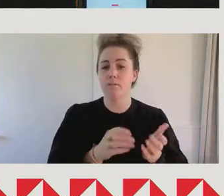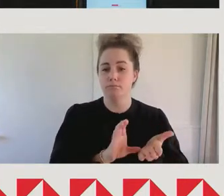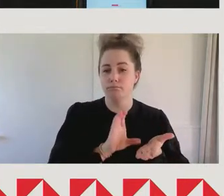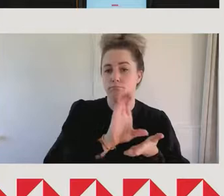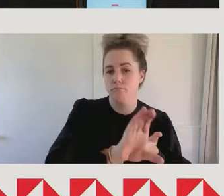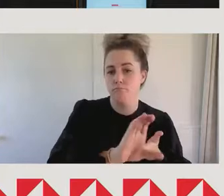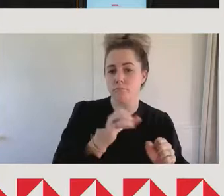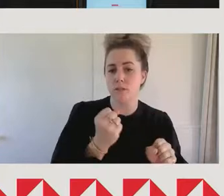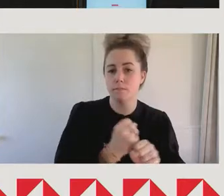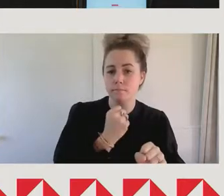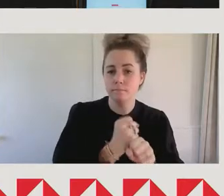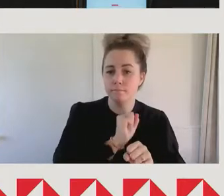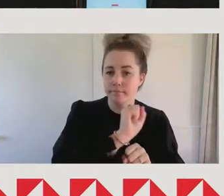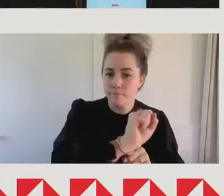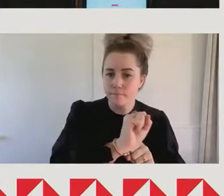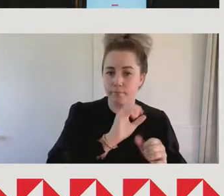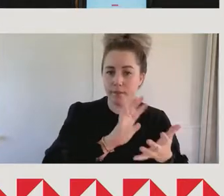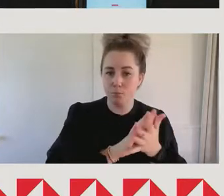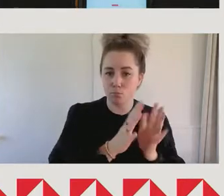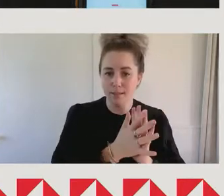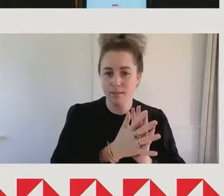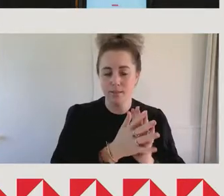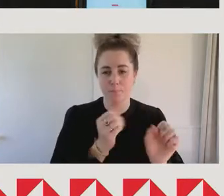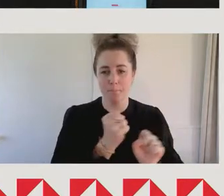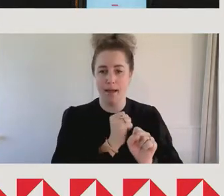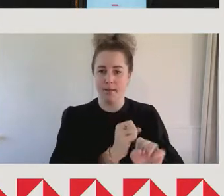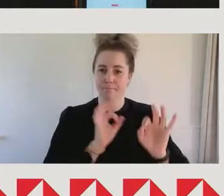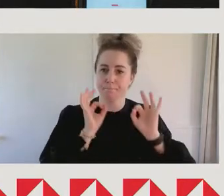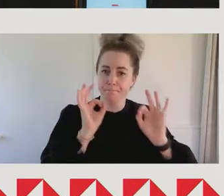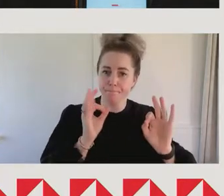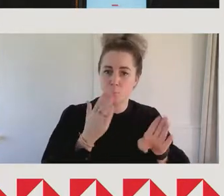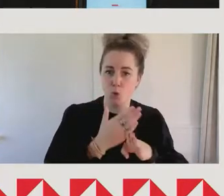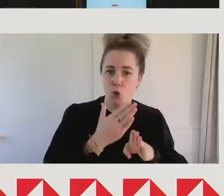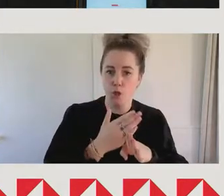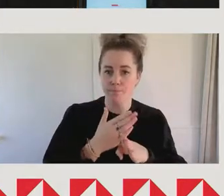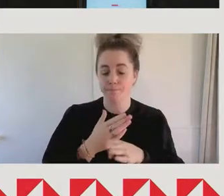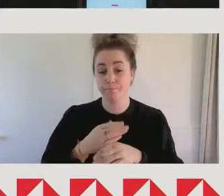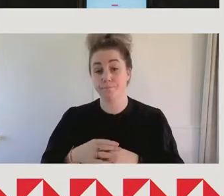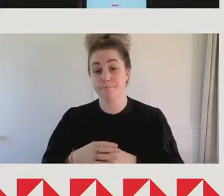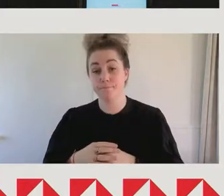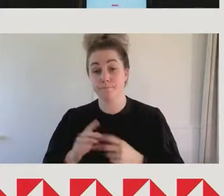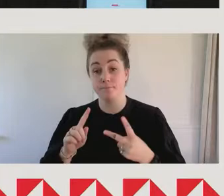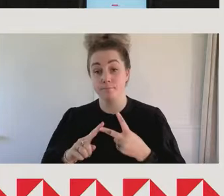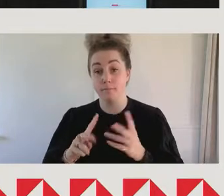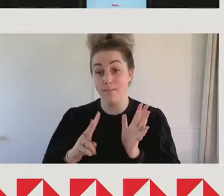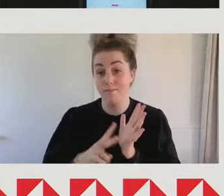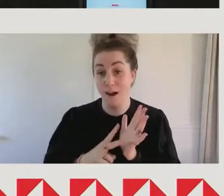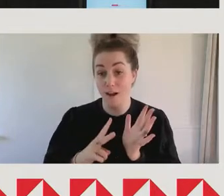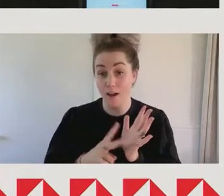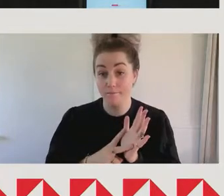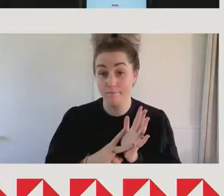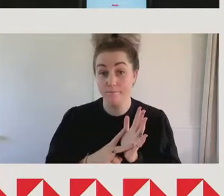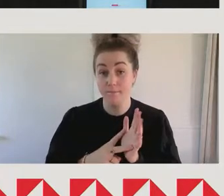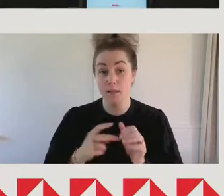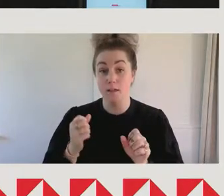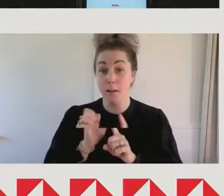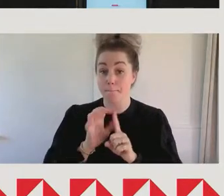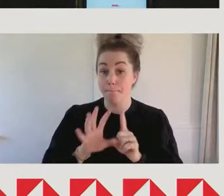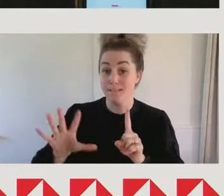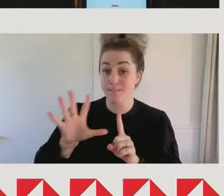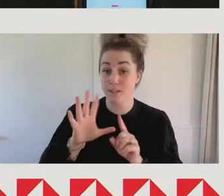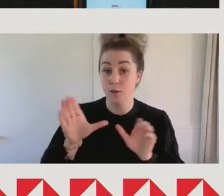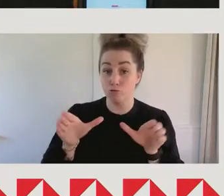their practice and deliver outstanding work Vaca Pacific arts groups collectives and organizations